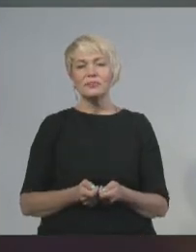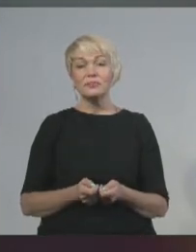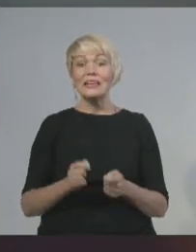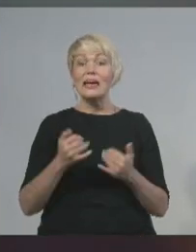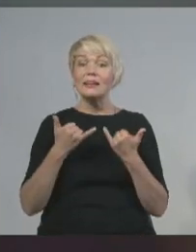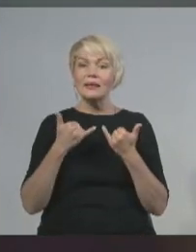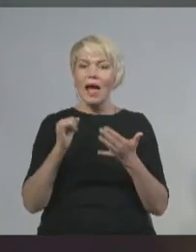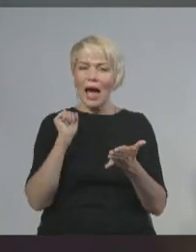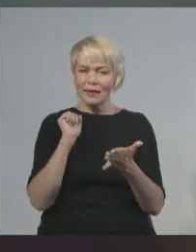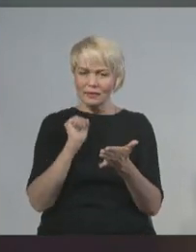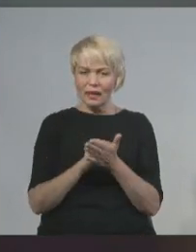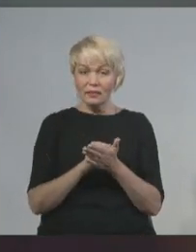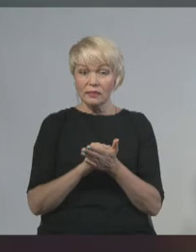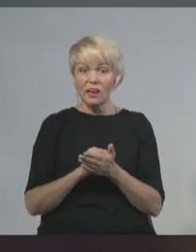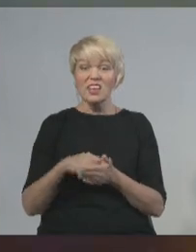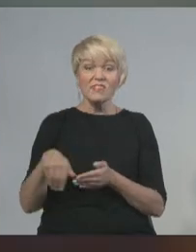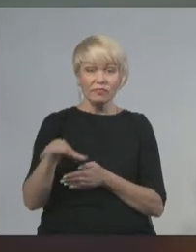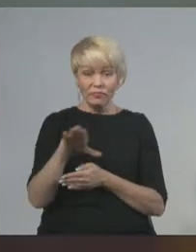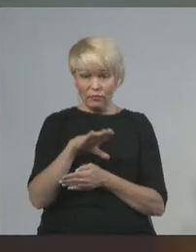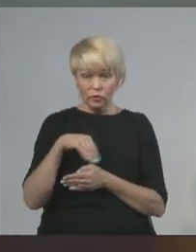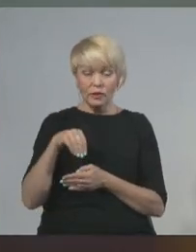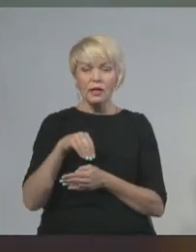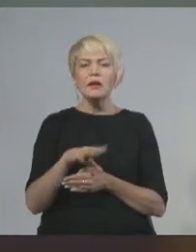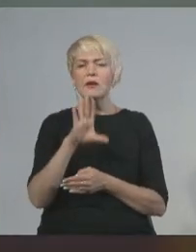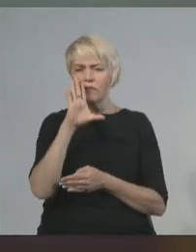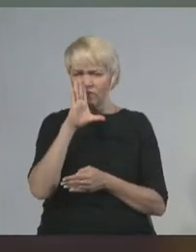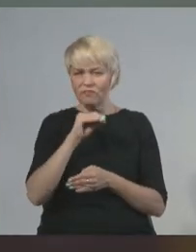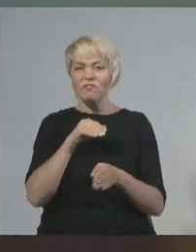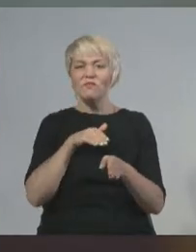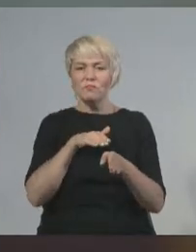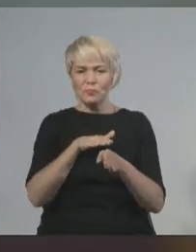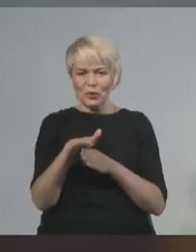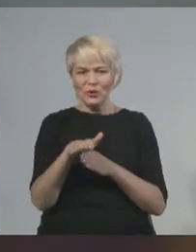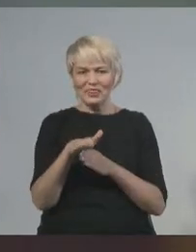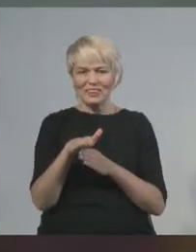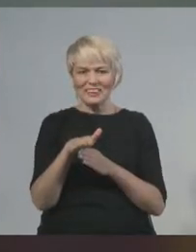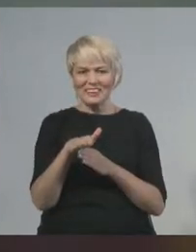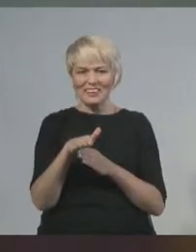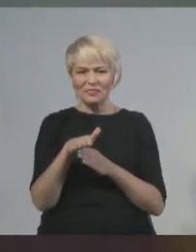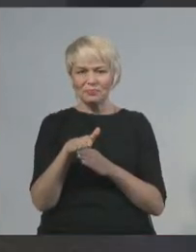and for the editors and they coped with it